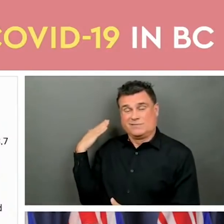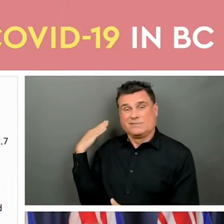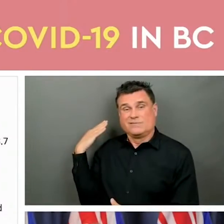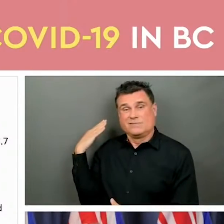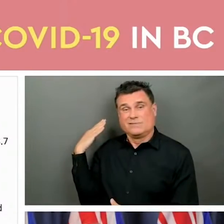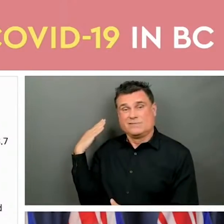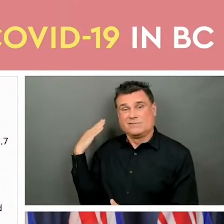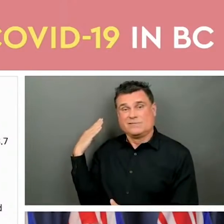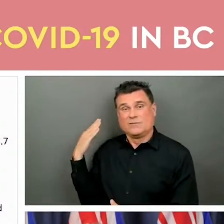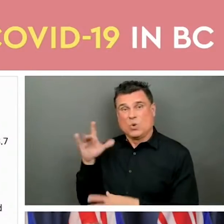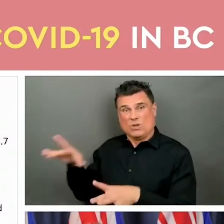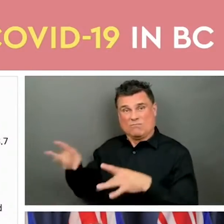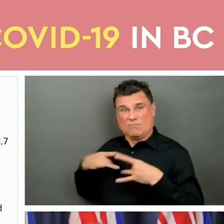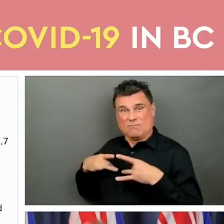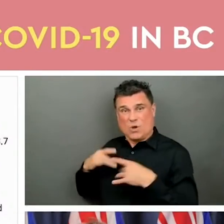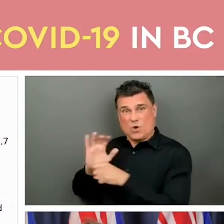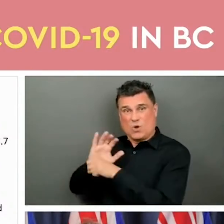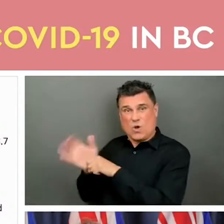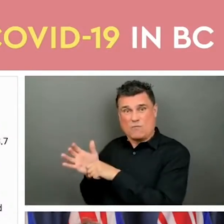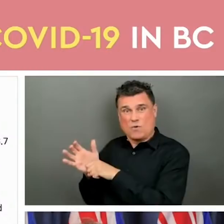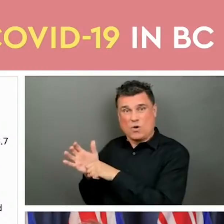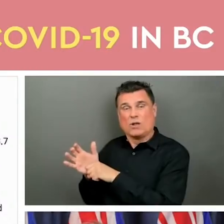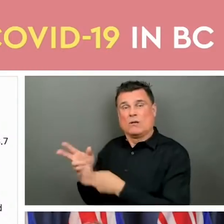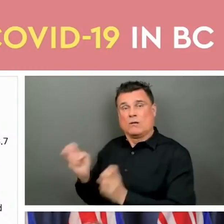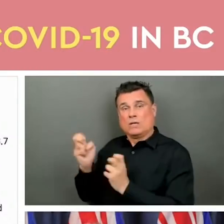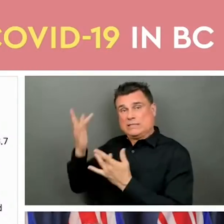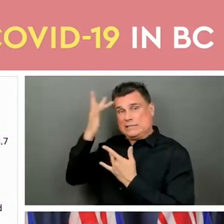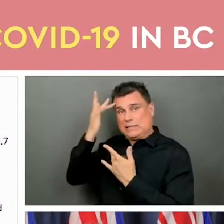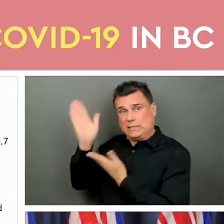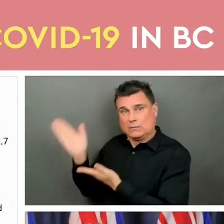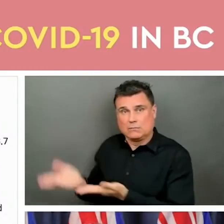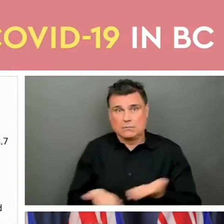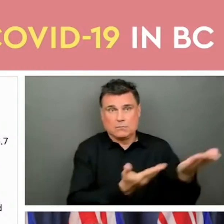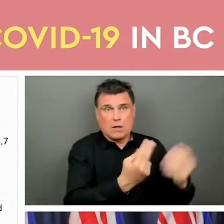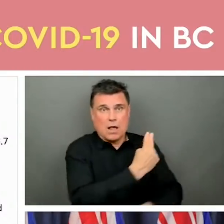the chart. But the most notable increases are among people in their